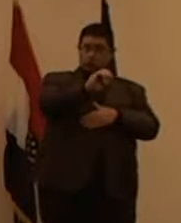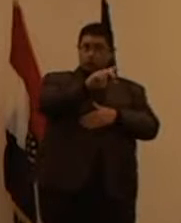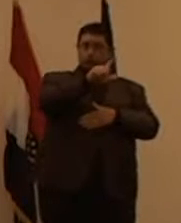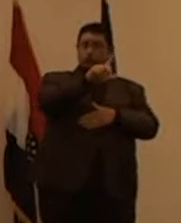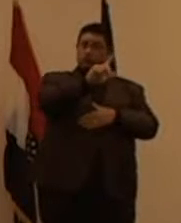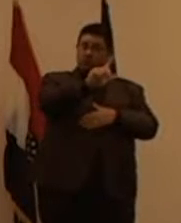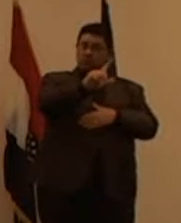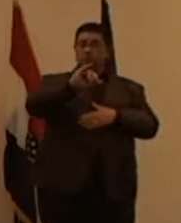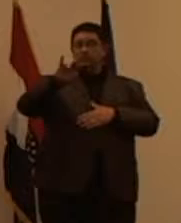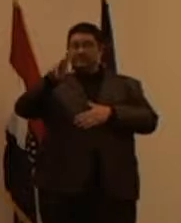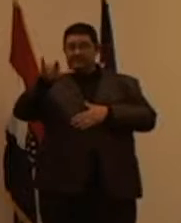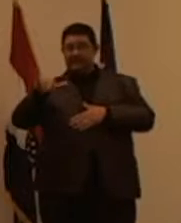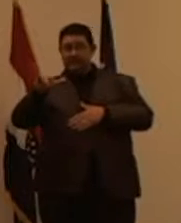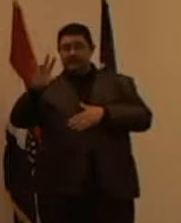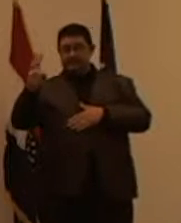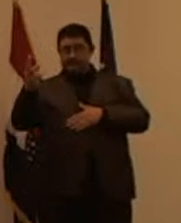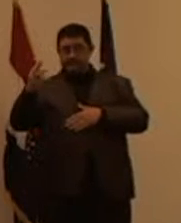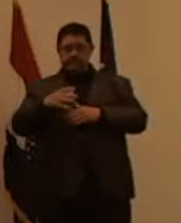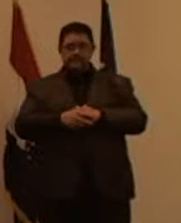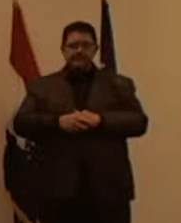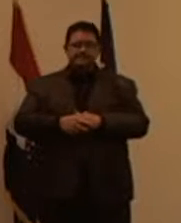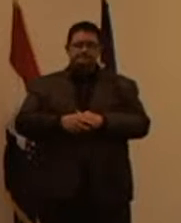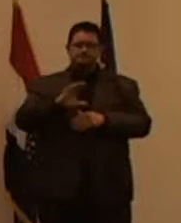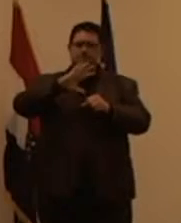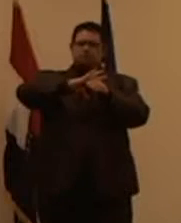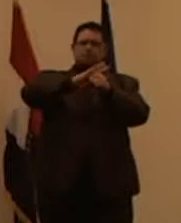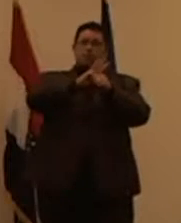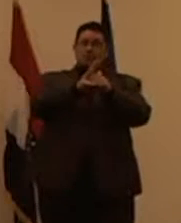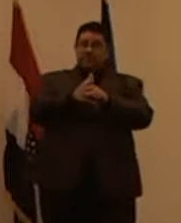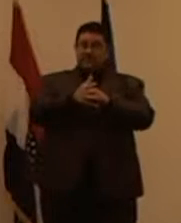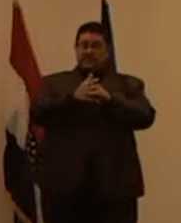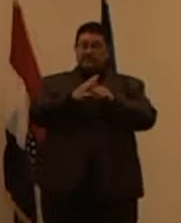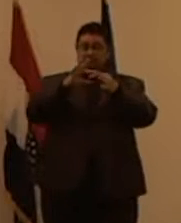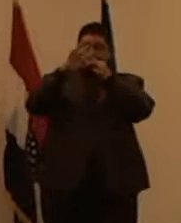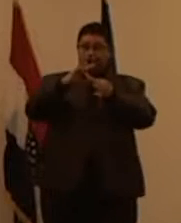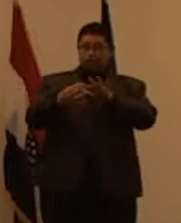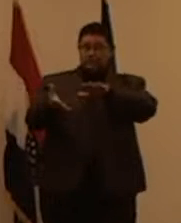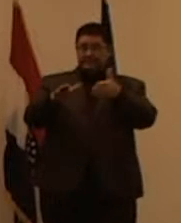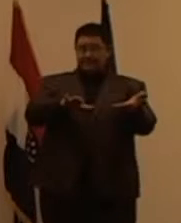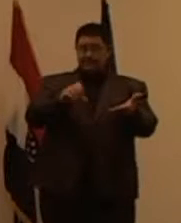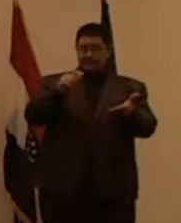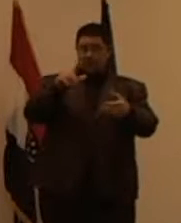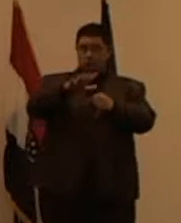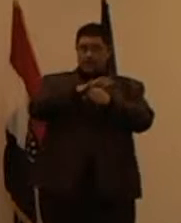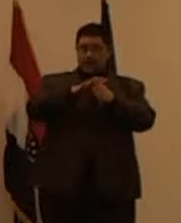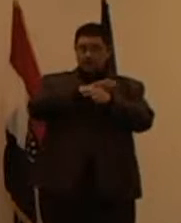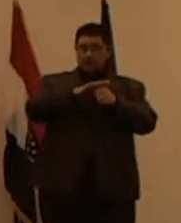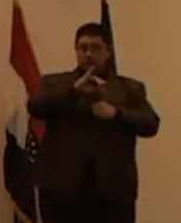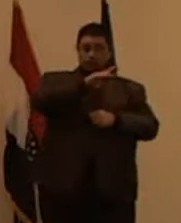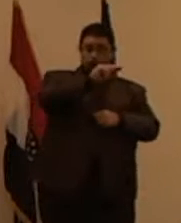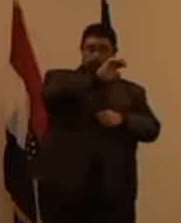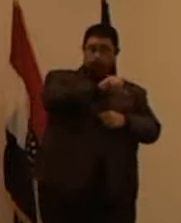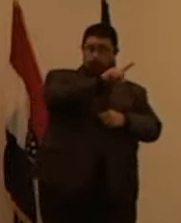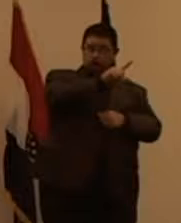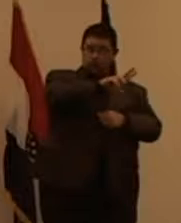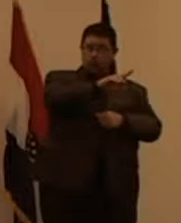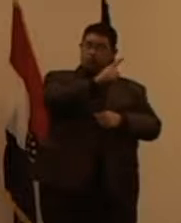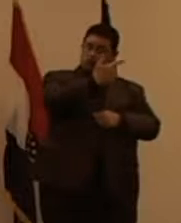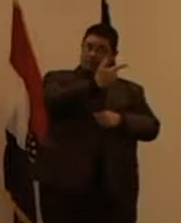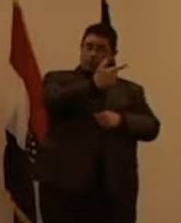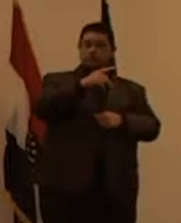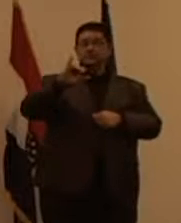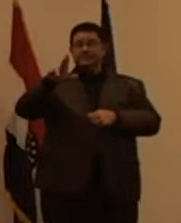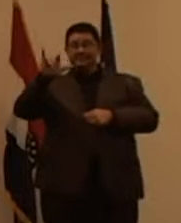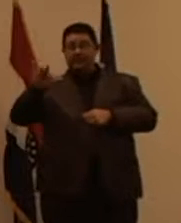6th. The COVID-19 associated deaths in St. Louis County between June 21st and July 4th